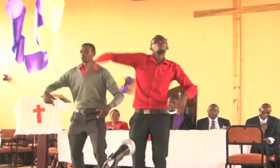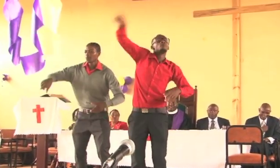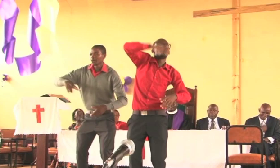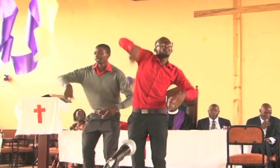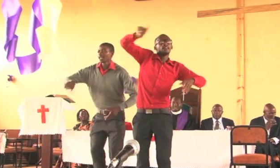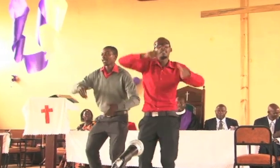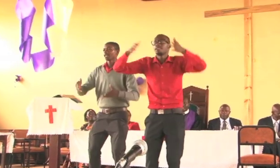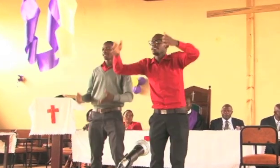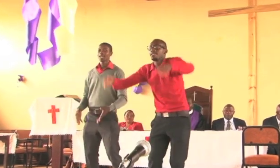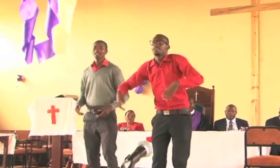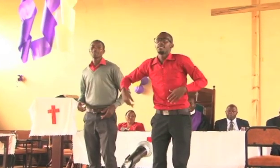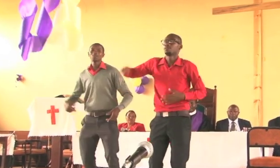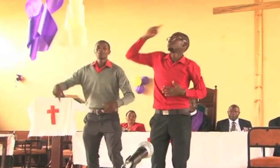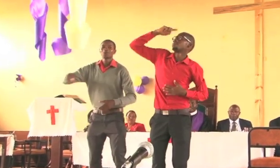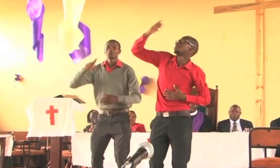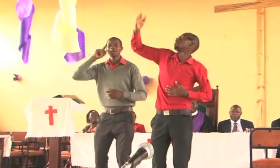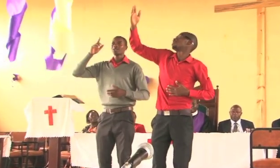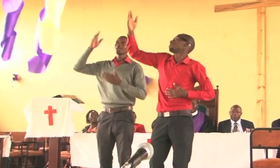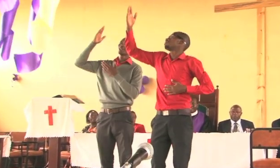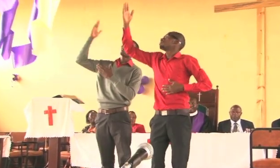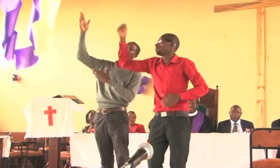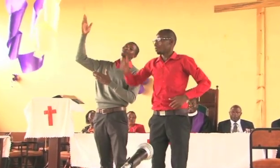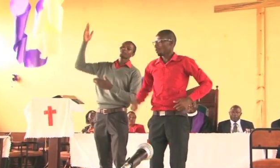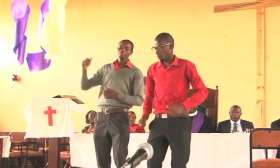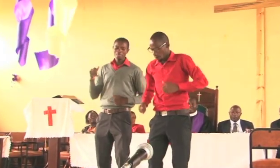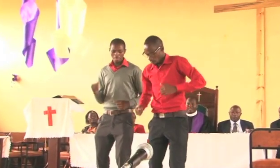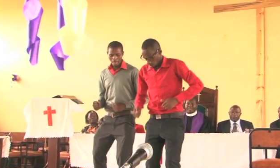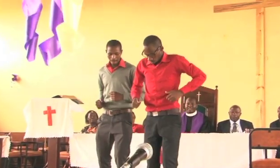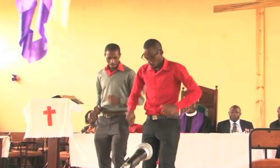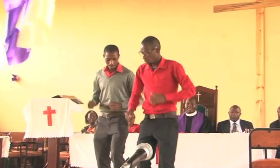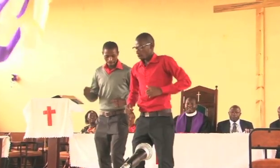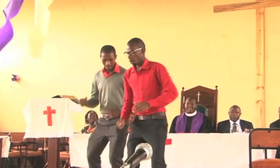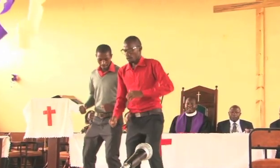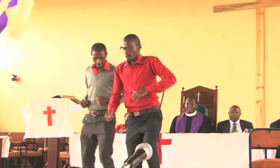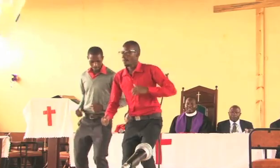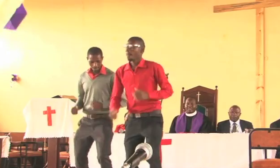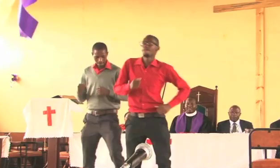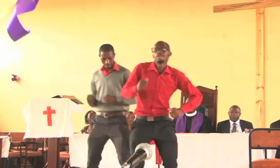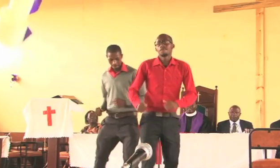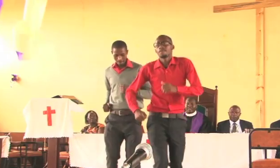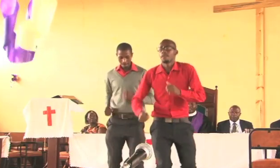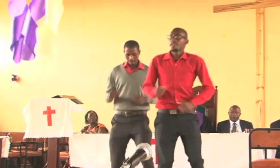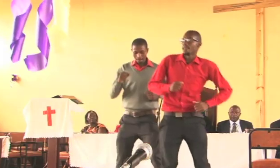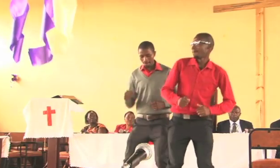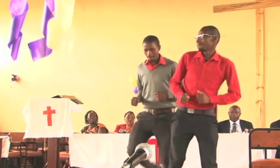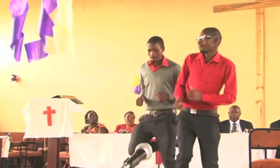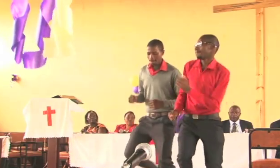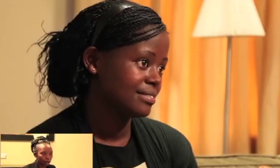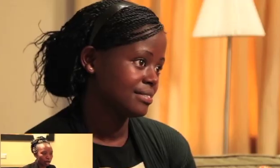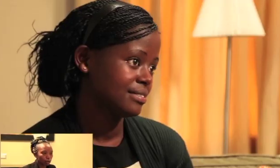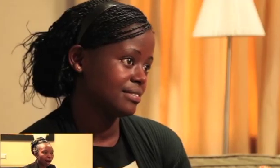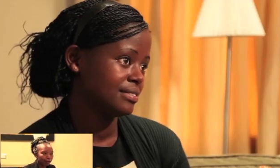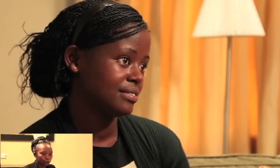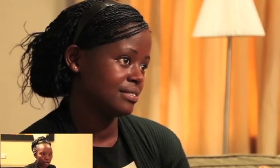Charles, we are one. That song, it really touched my heart and made the day very